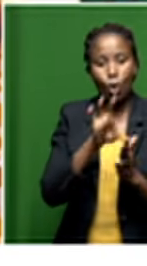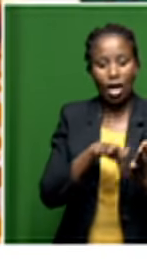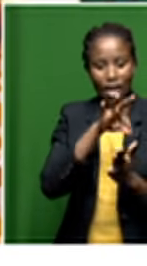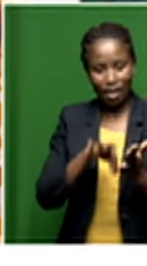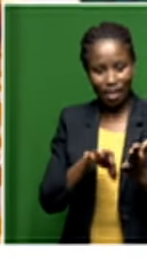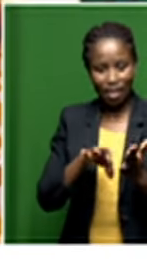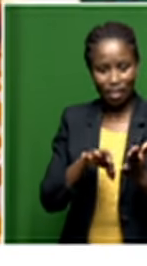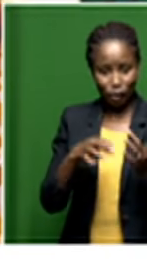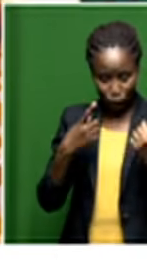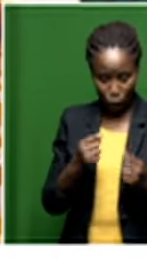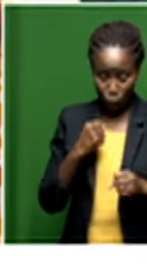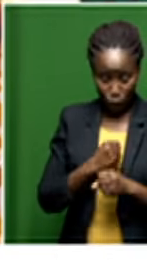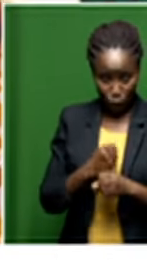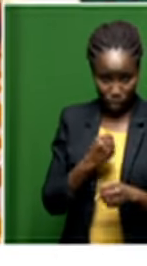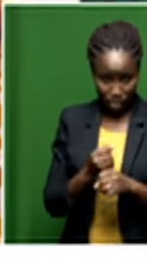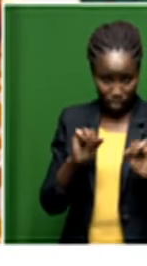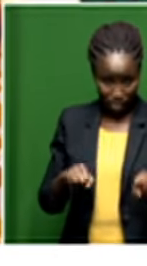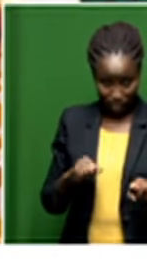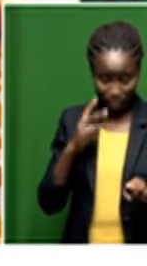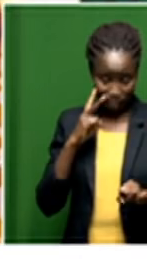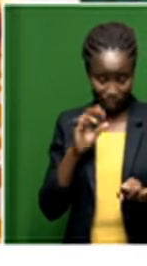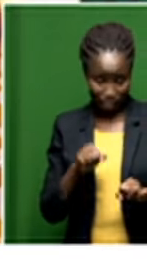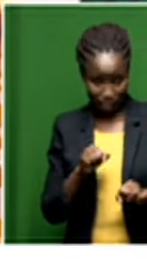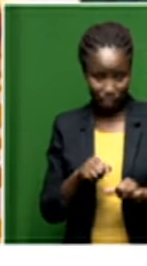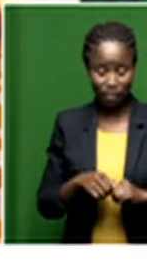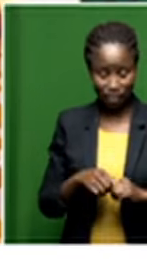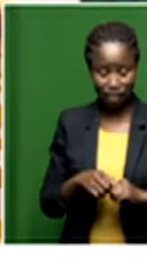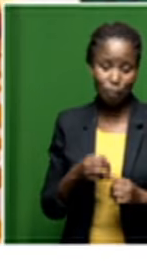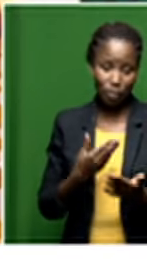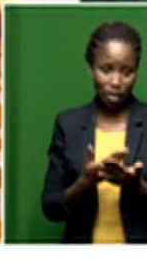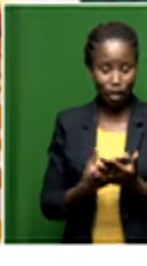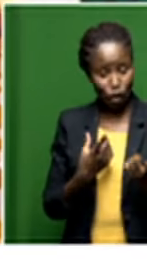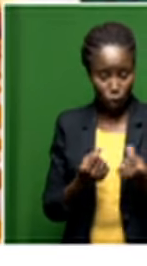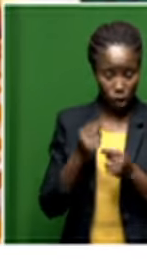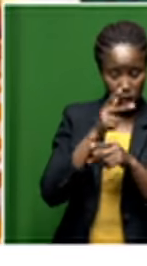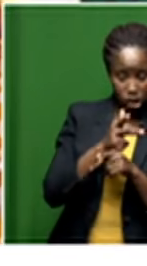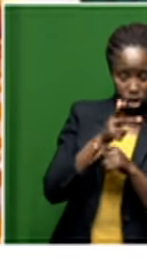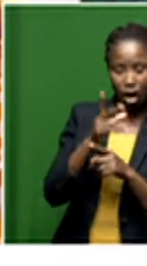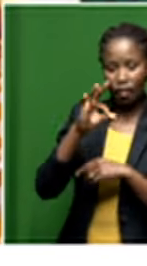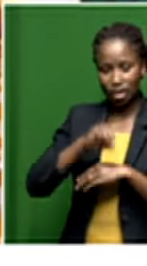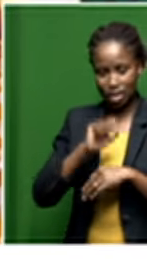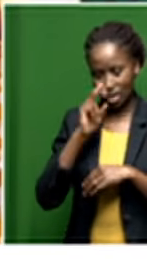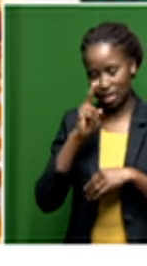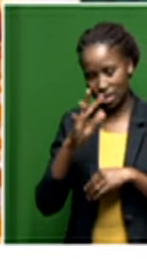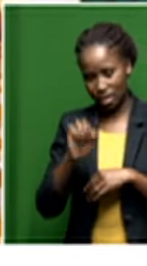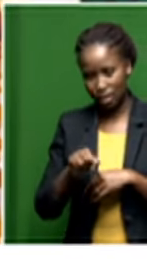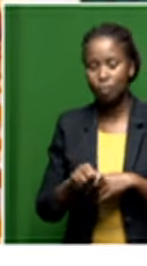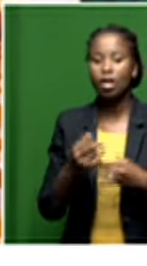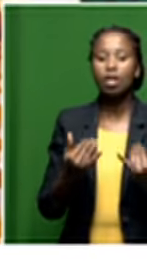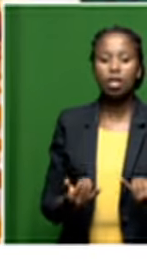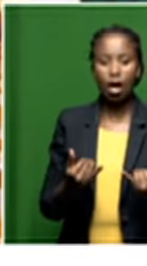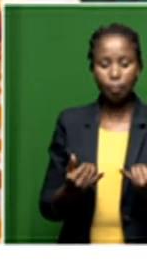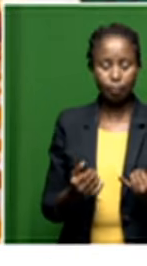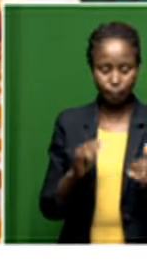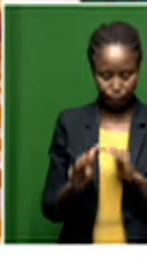full steam ahead. This much we do know, and we can see it with our own eyes, and we're covering it every step of the way. But the other thing is the registration now.